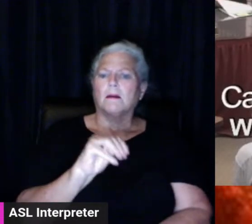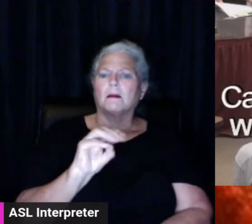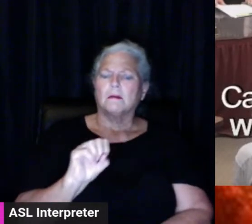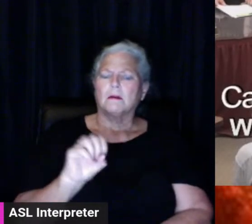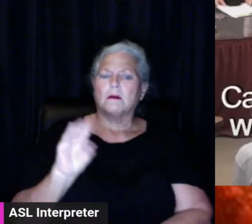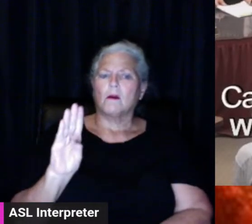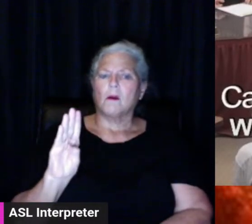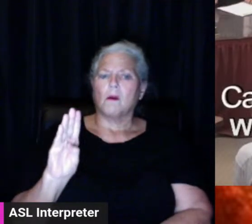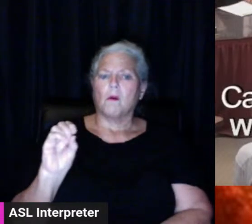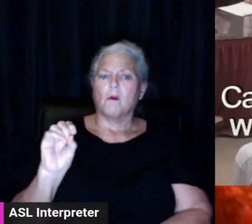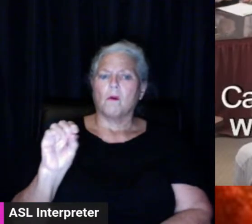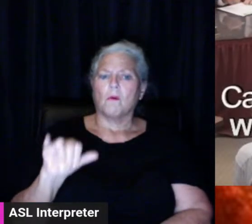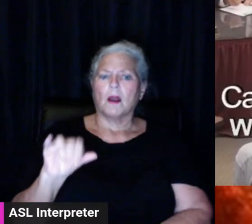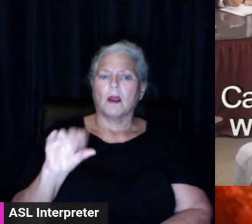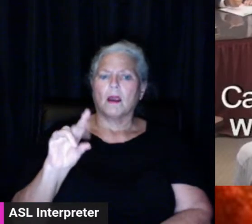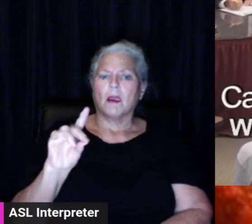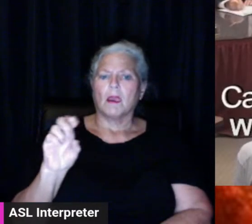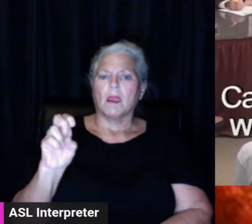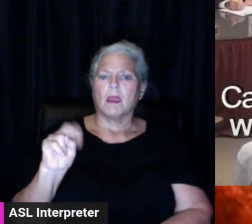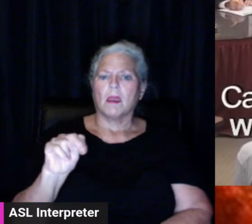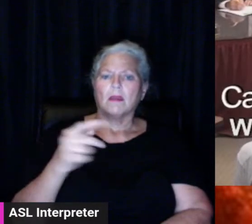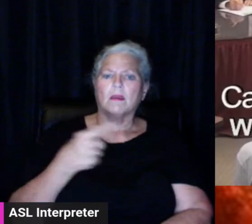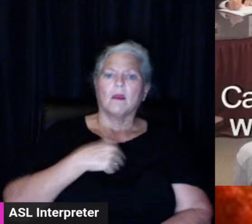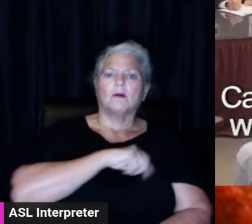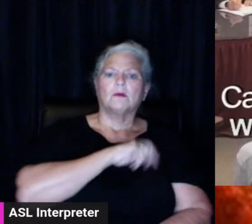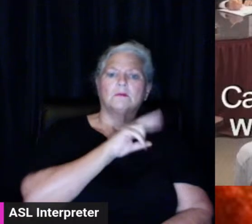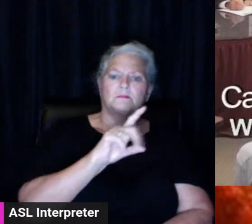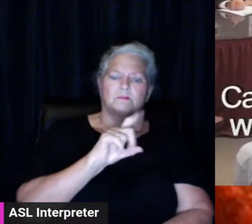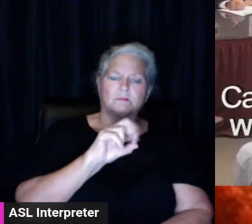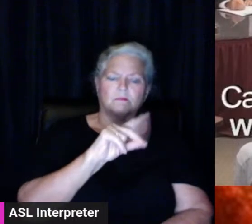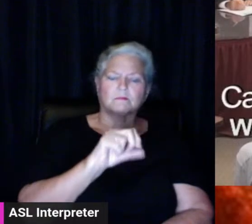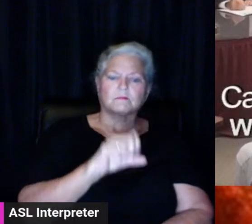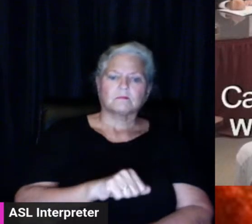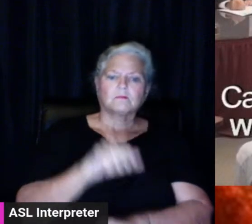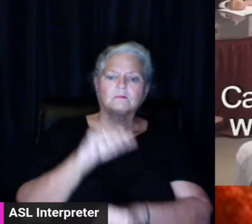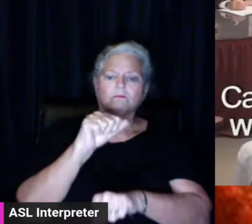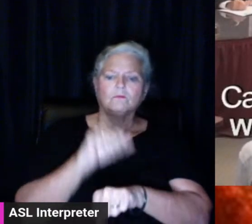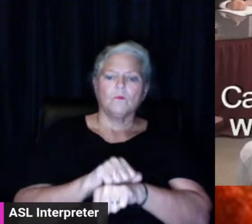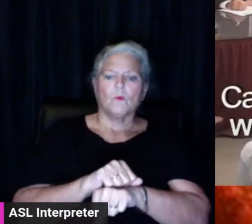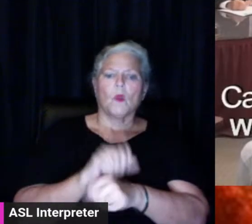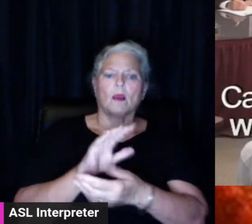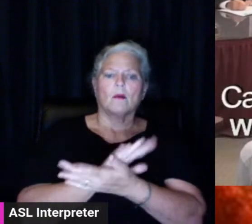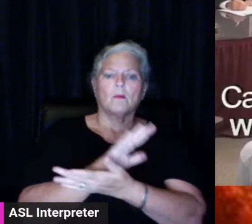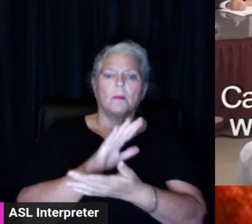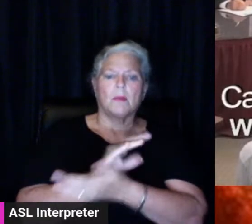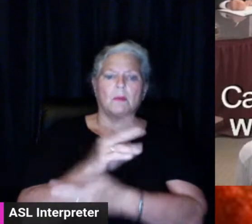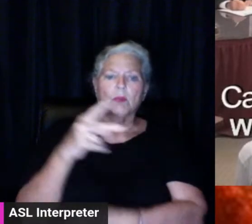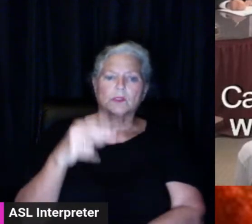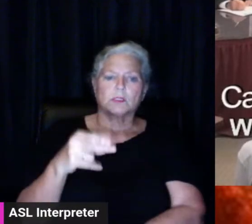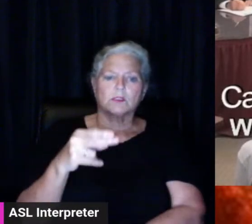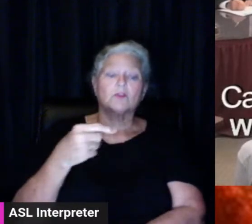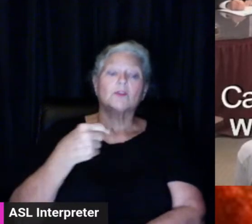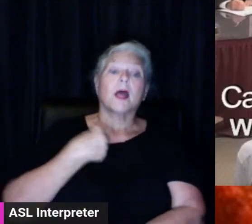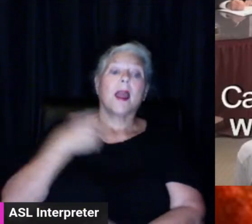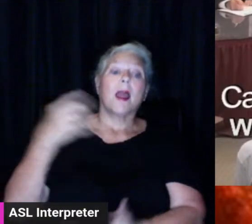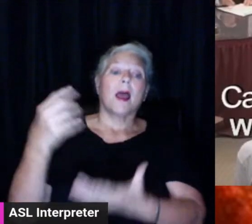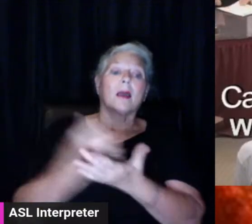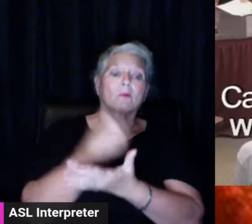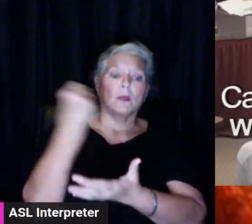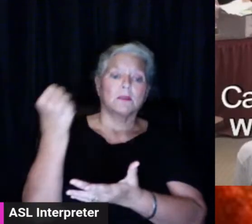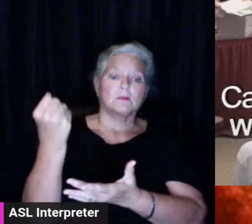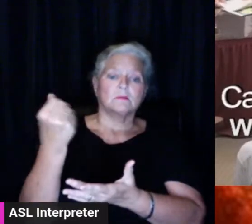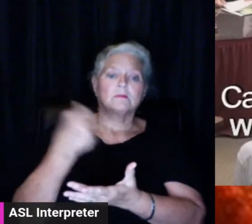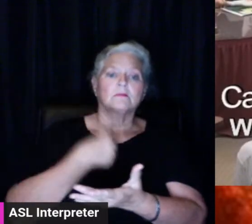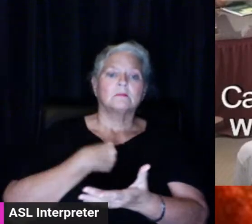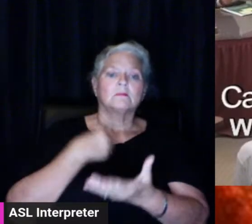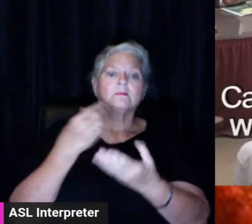paper, scissors, and I came out on top there. So I would entertain a